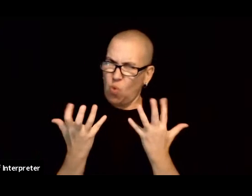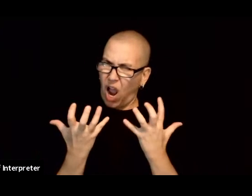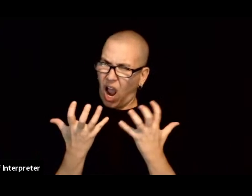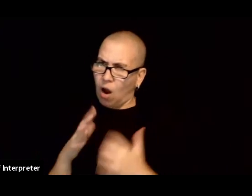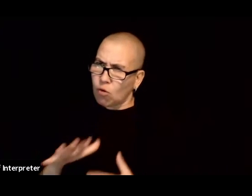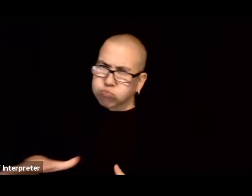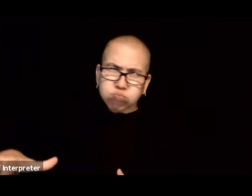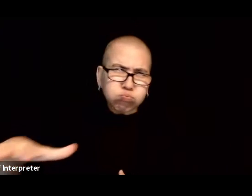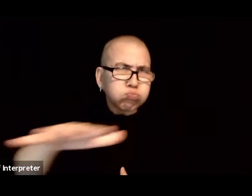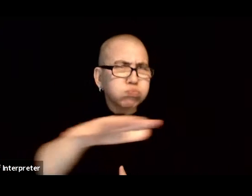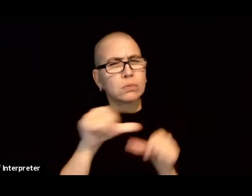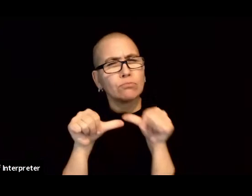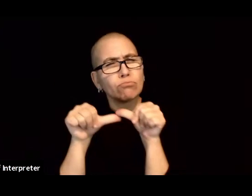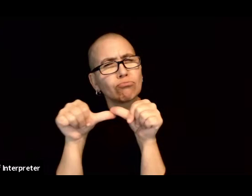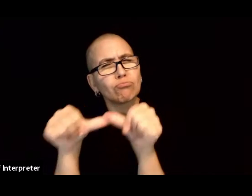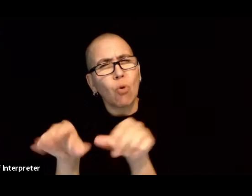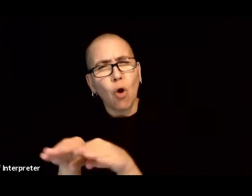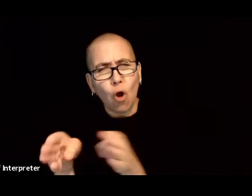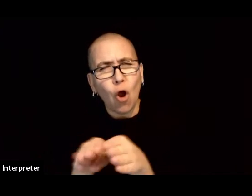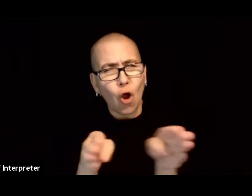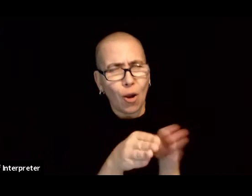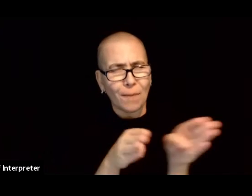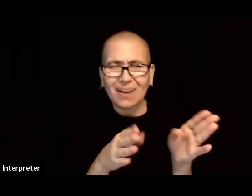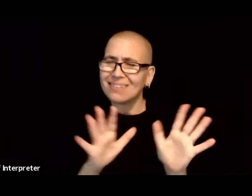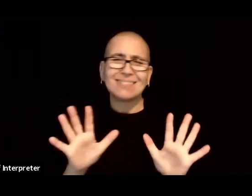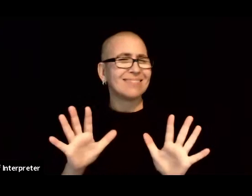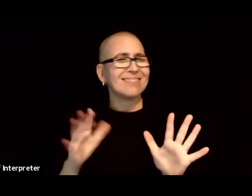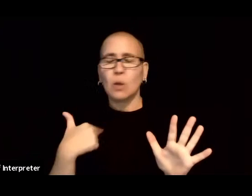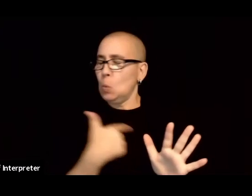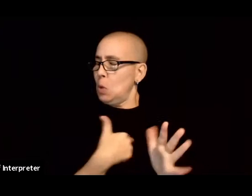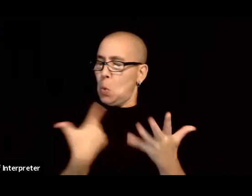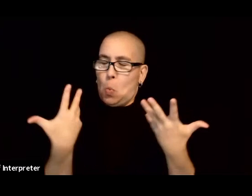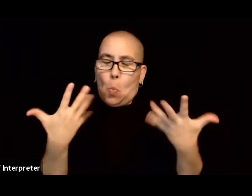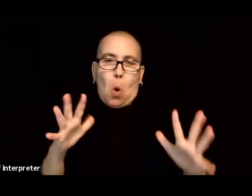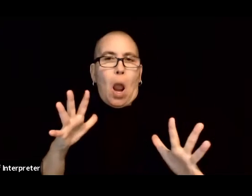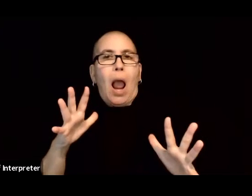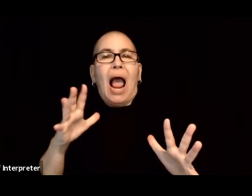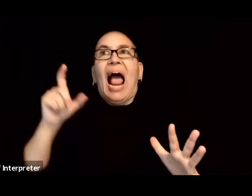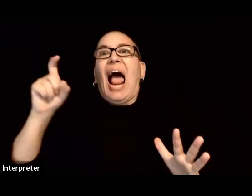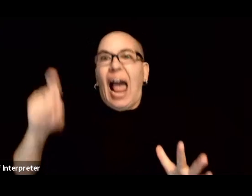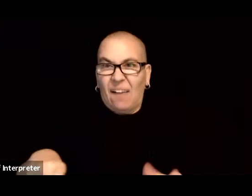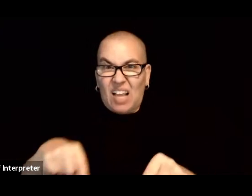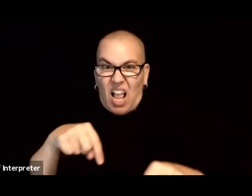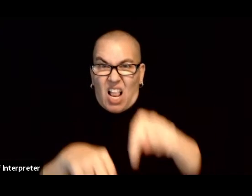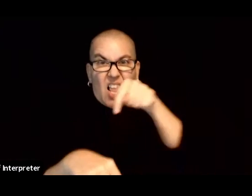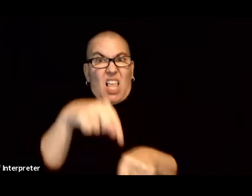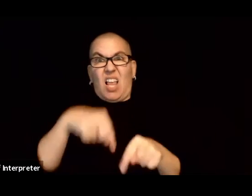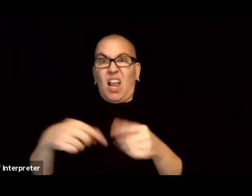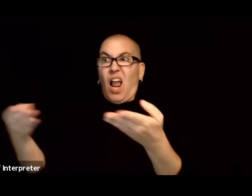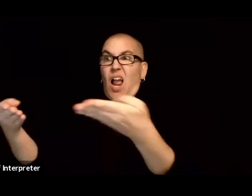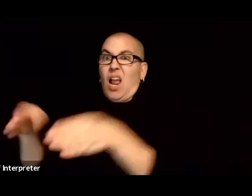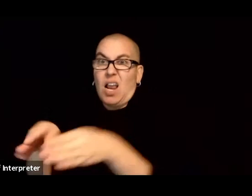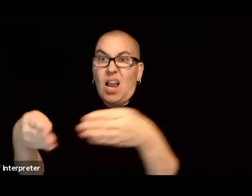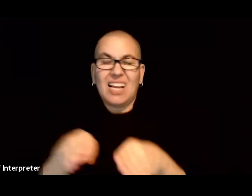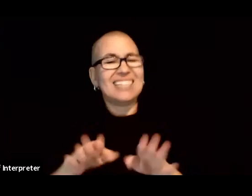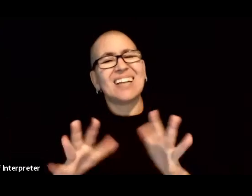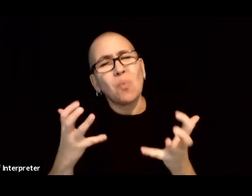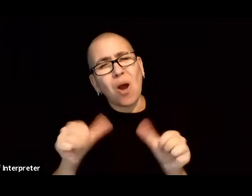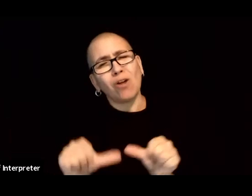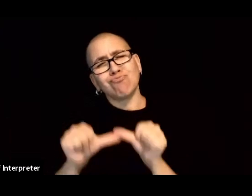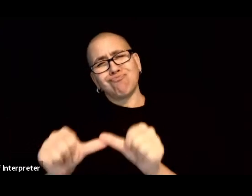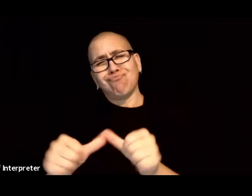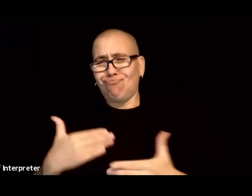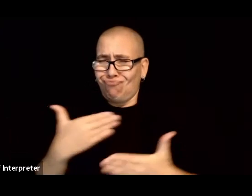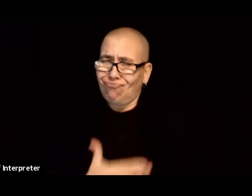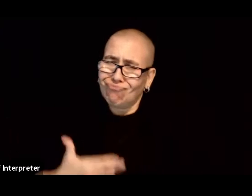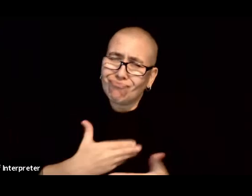and people able to enjoy some of the things that we all enjoy, that's all in the context of, does the virus really allow it? And